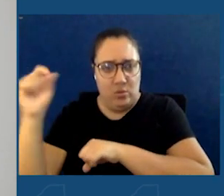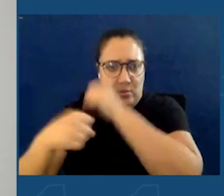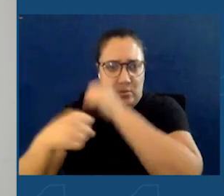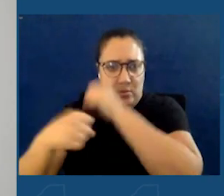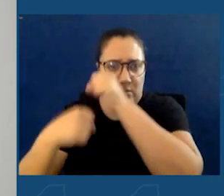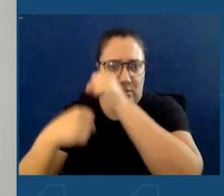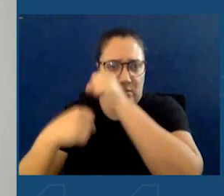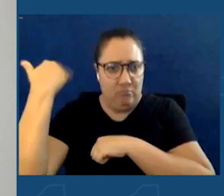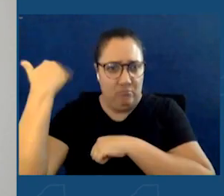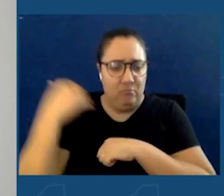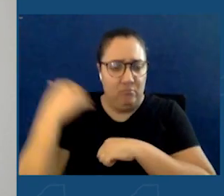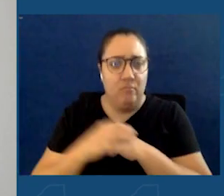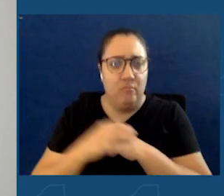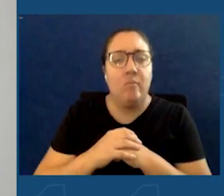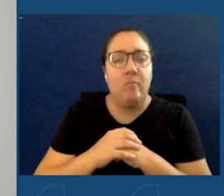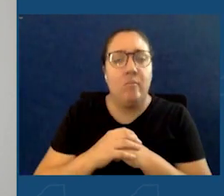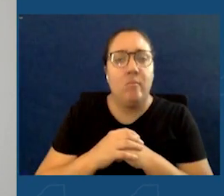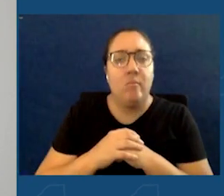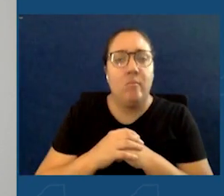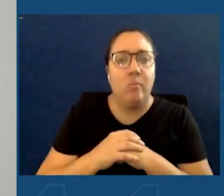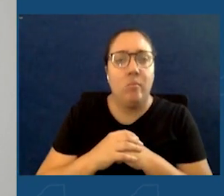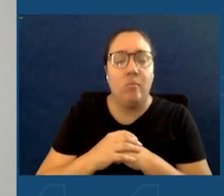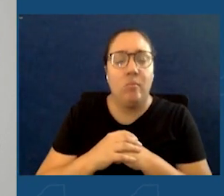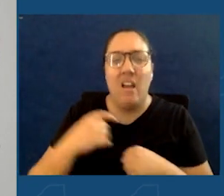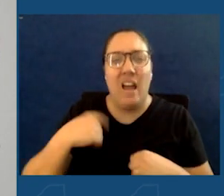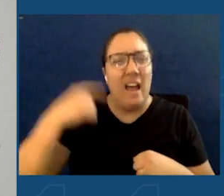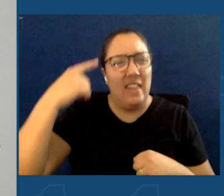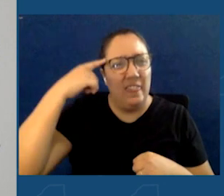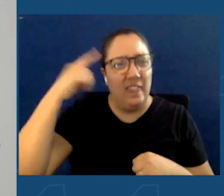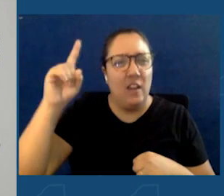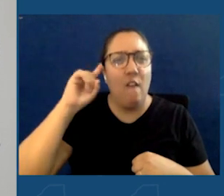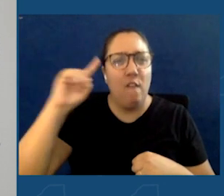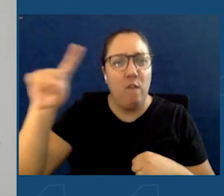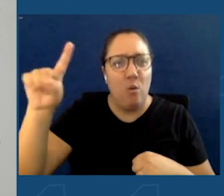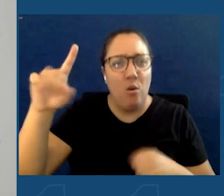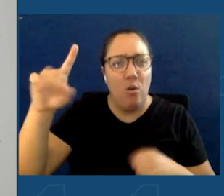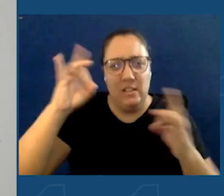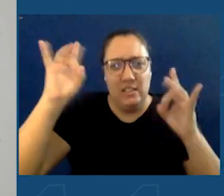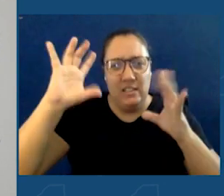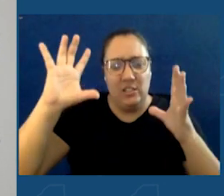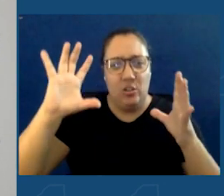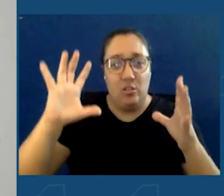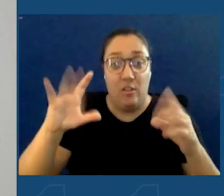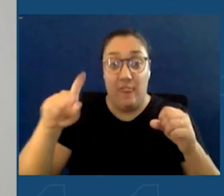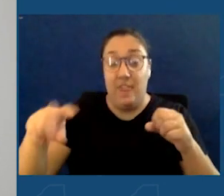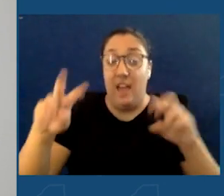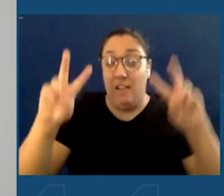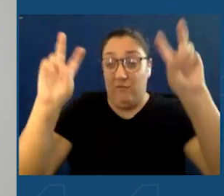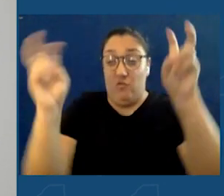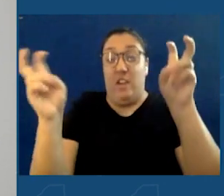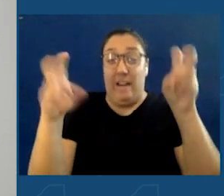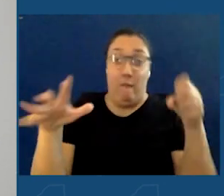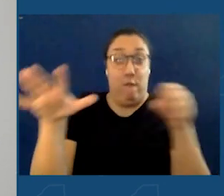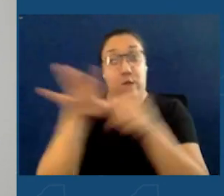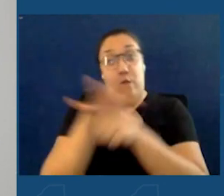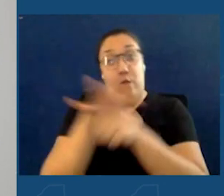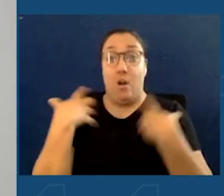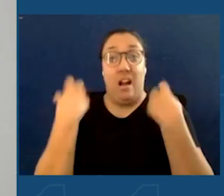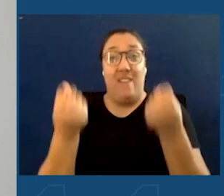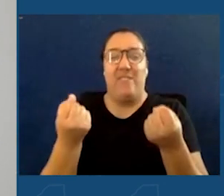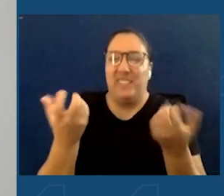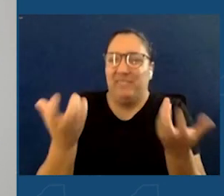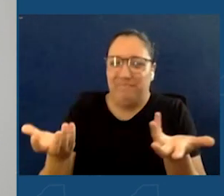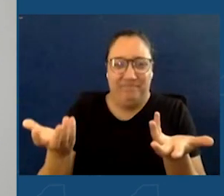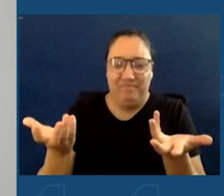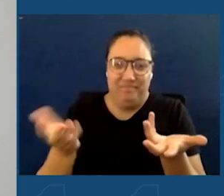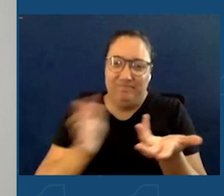I think in disaster management, fully confident is not a phrase that we ever find